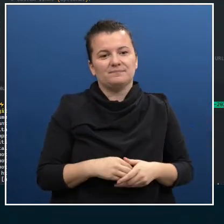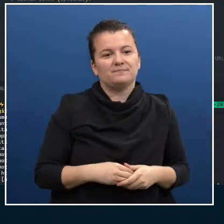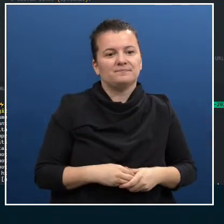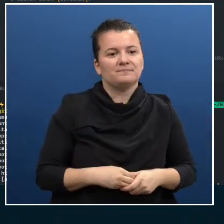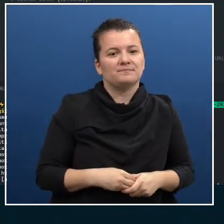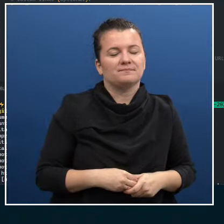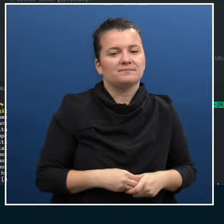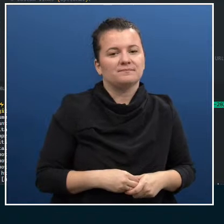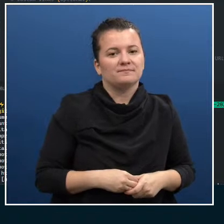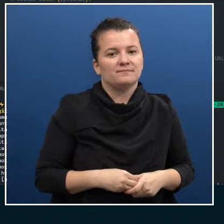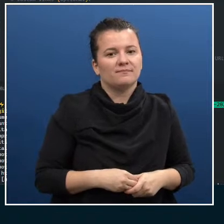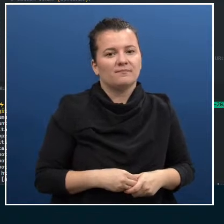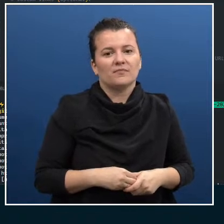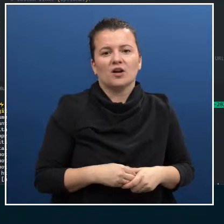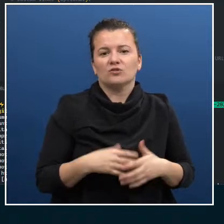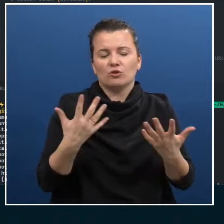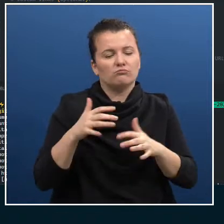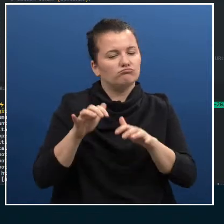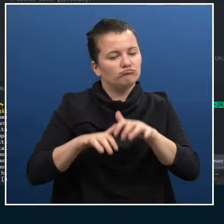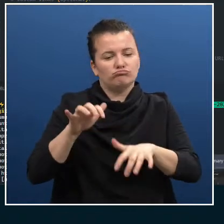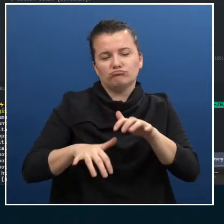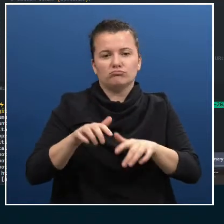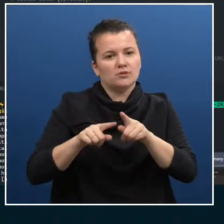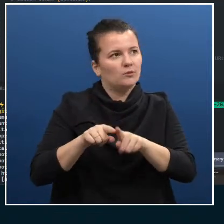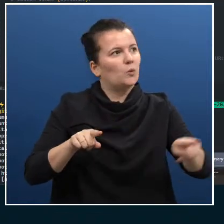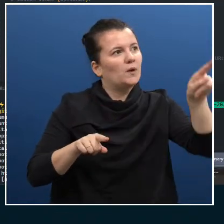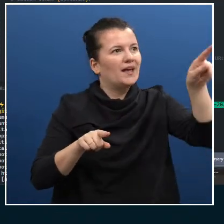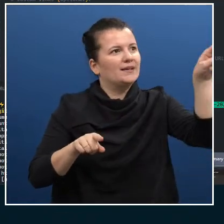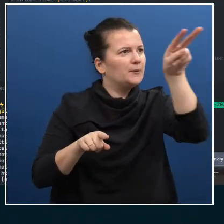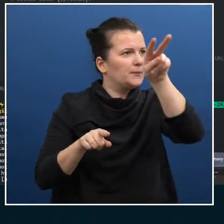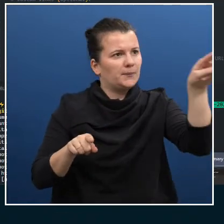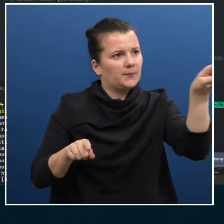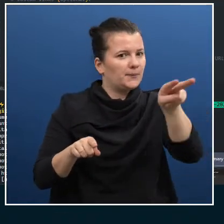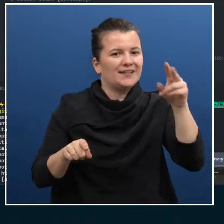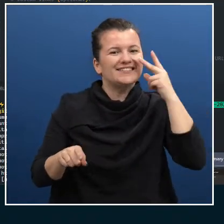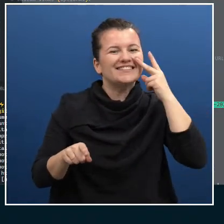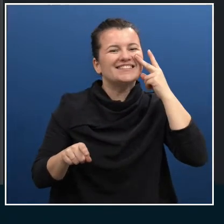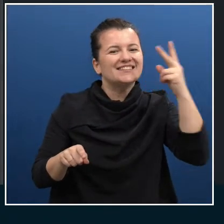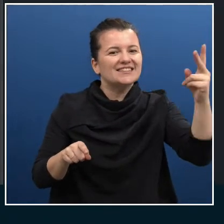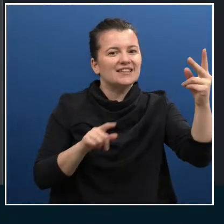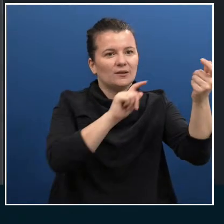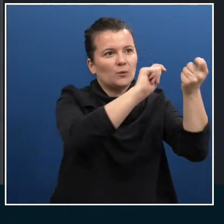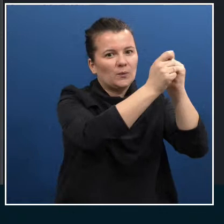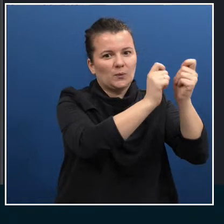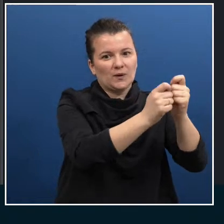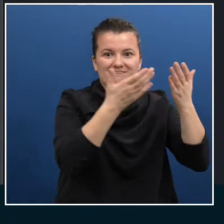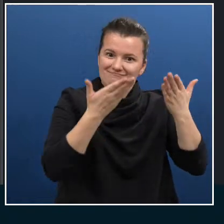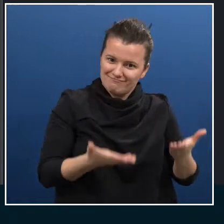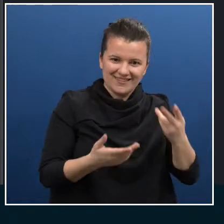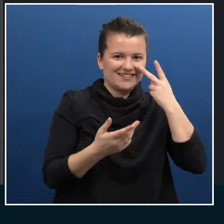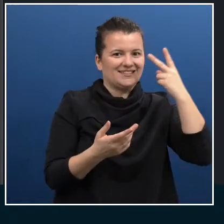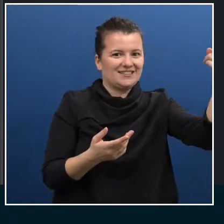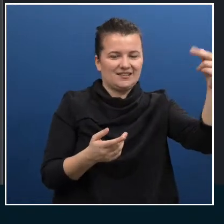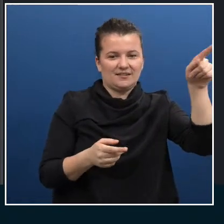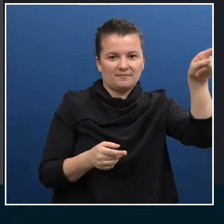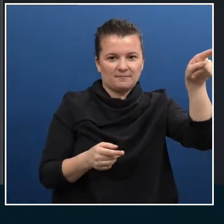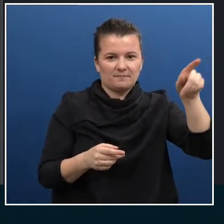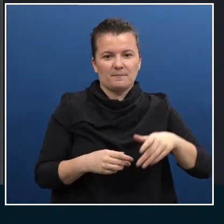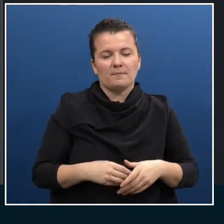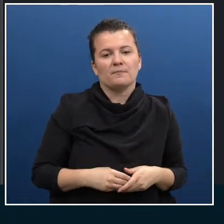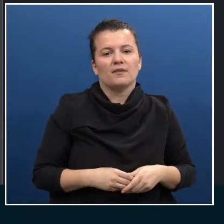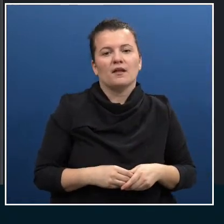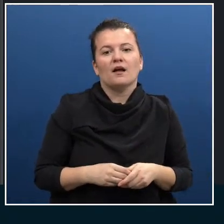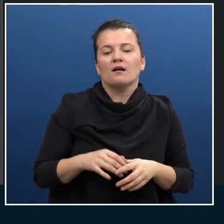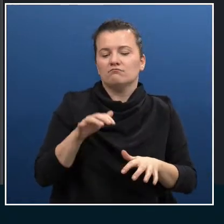so I can right away see what, when I change something, what's happening with it. So now I can see that